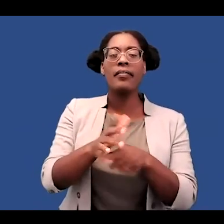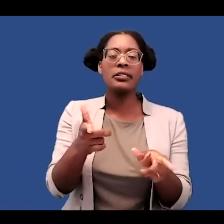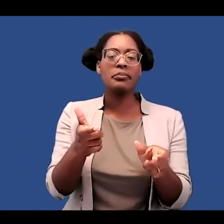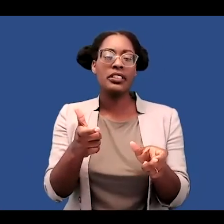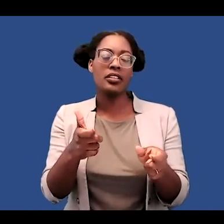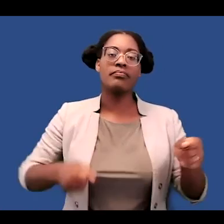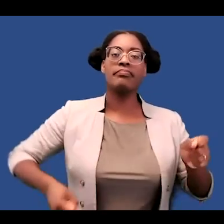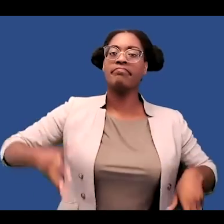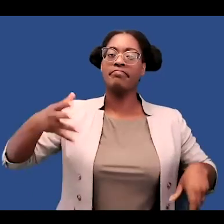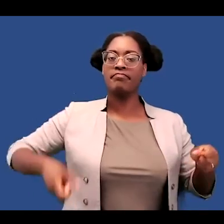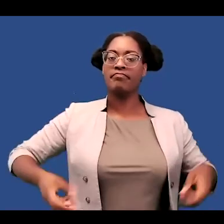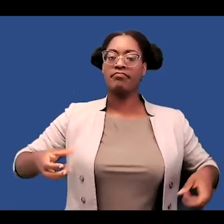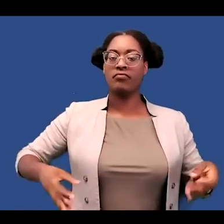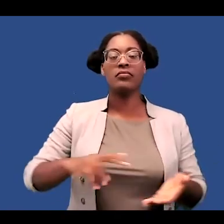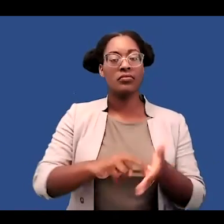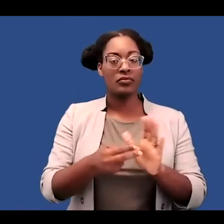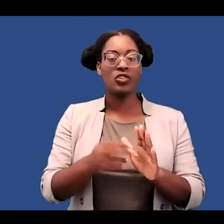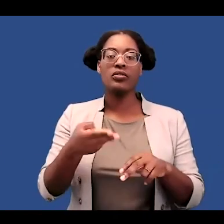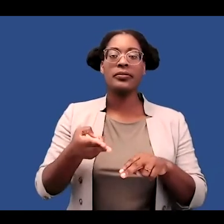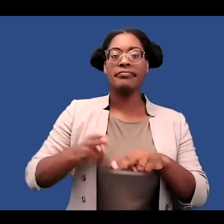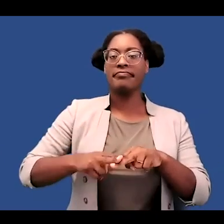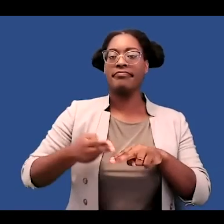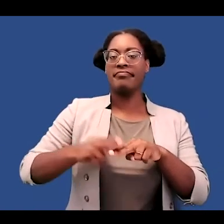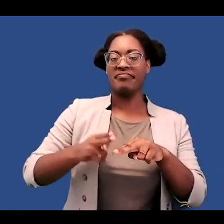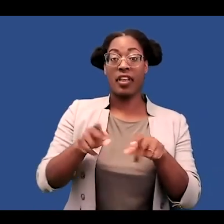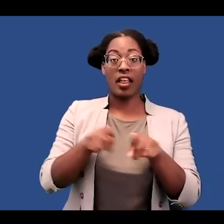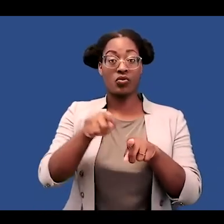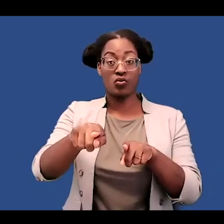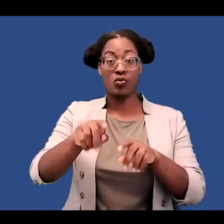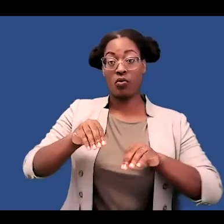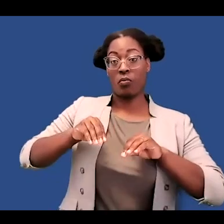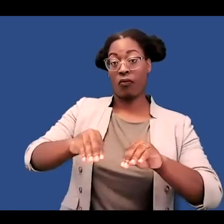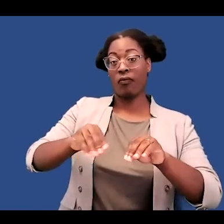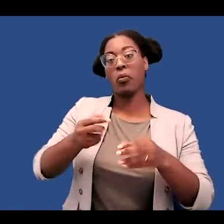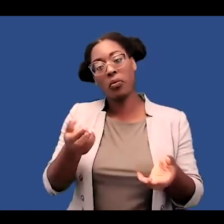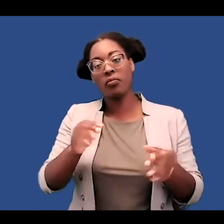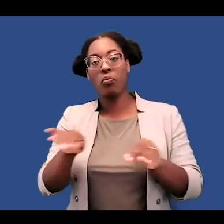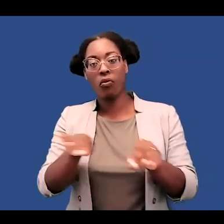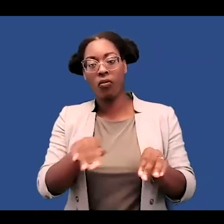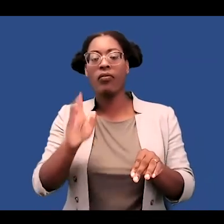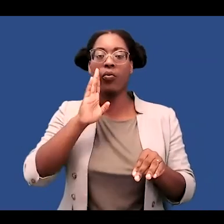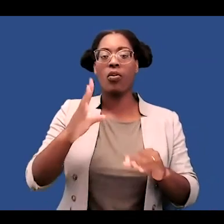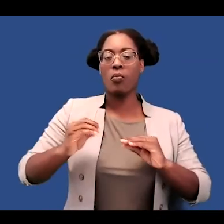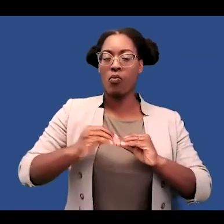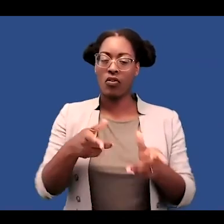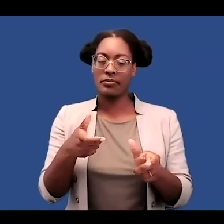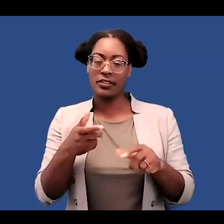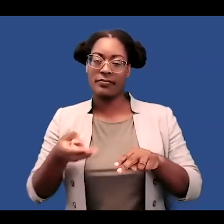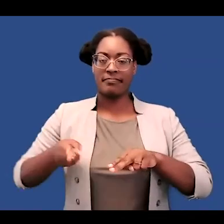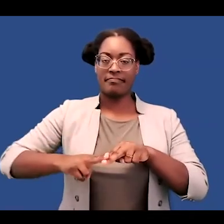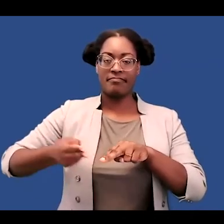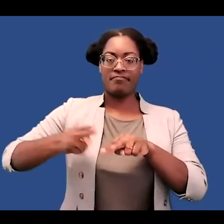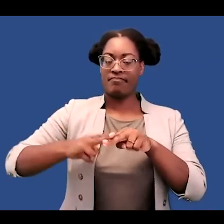your speed. In other words, just increase the momentum as you spin. Once you've gained enough